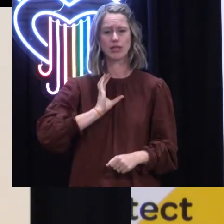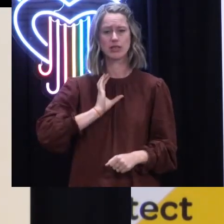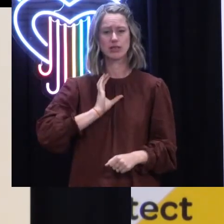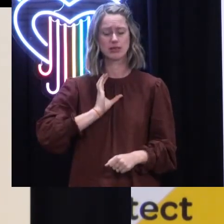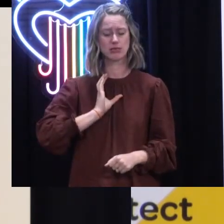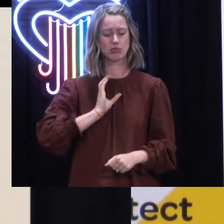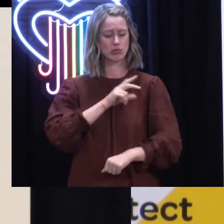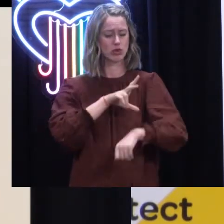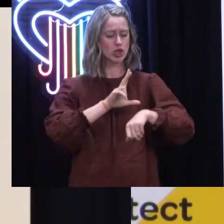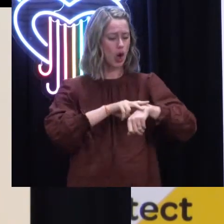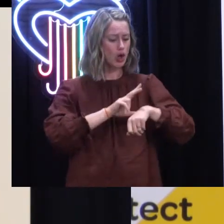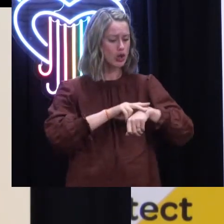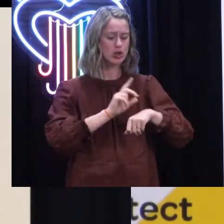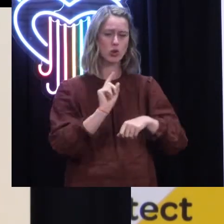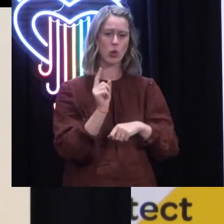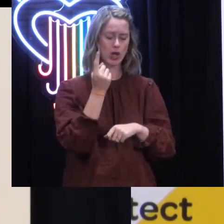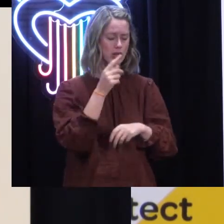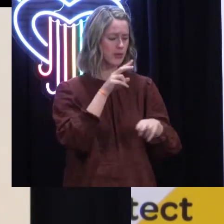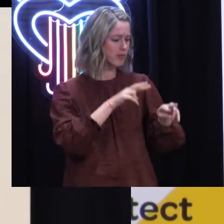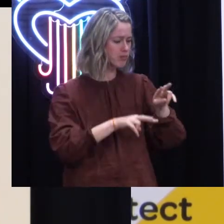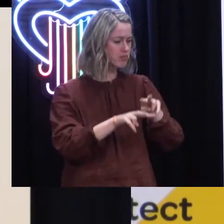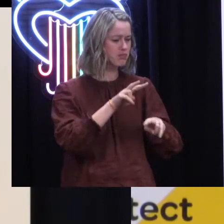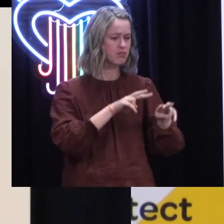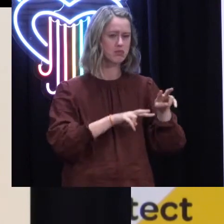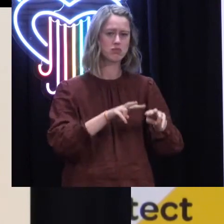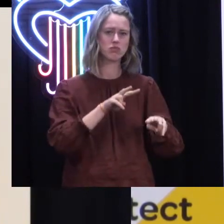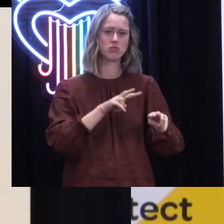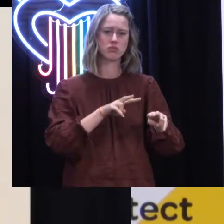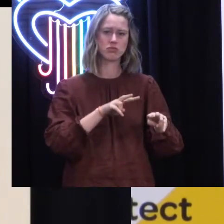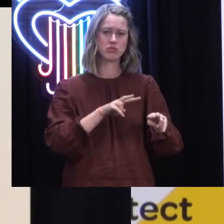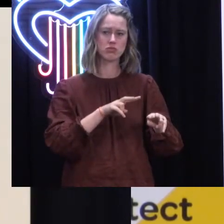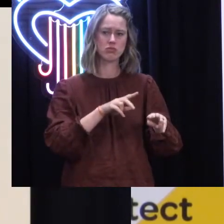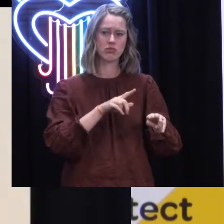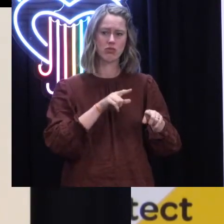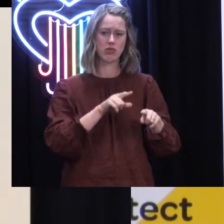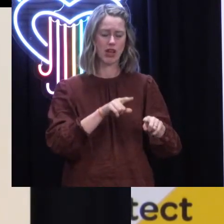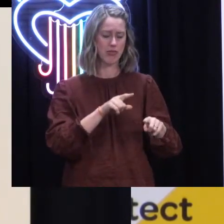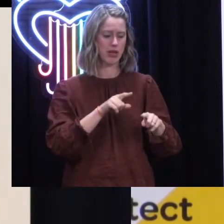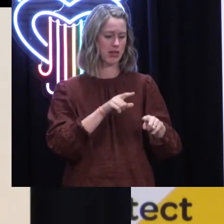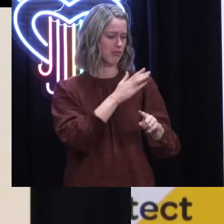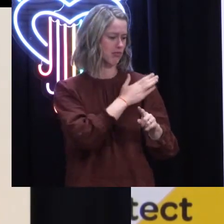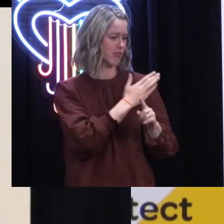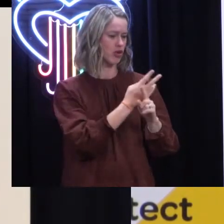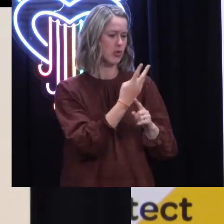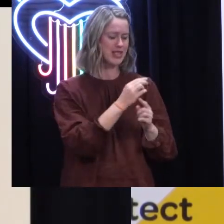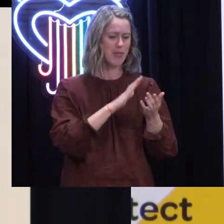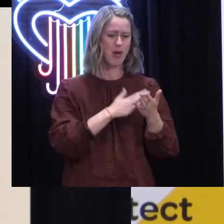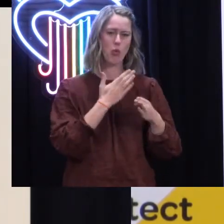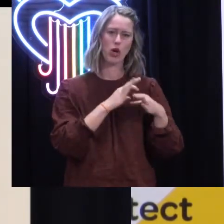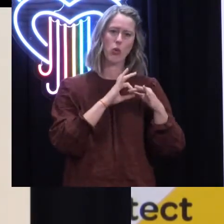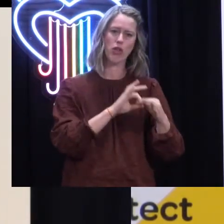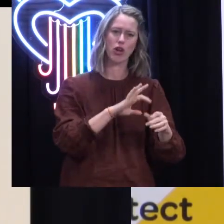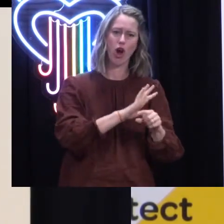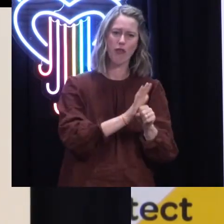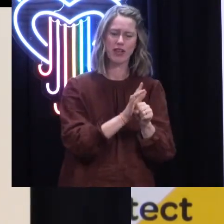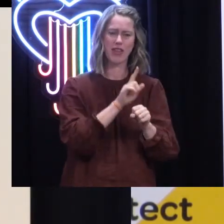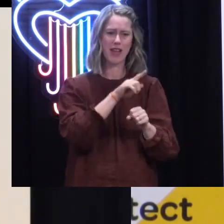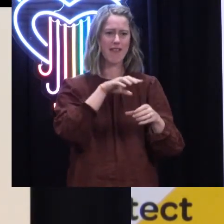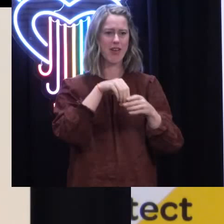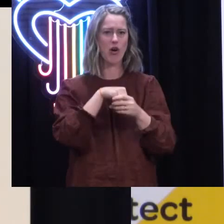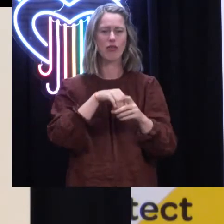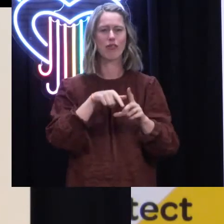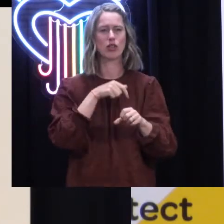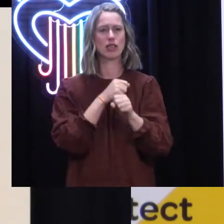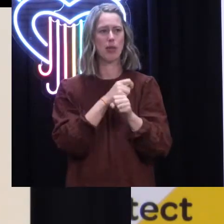clinicians in Auckland. They're the ones who have been dealing with COVID-19 cases actually for the last 20 months, and of course they're involved in the release of even